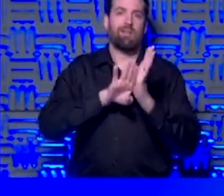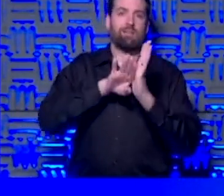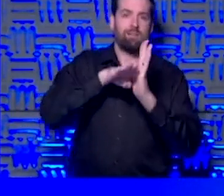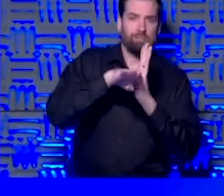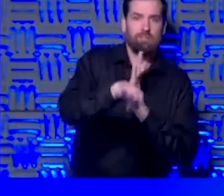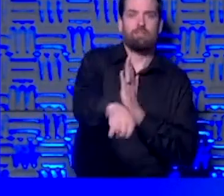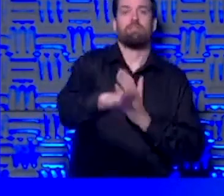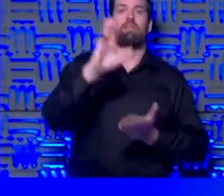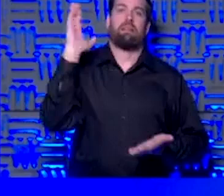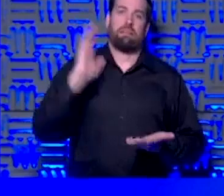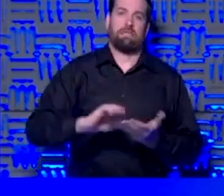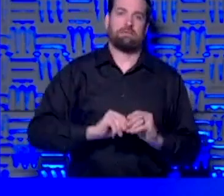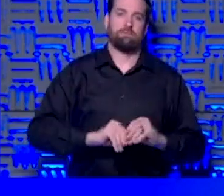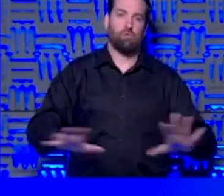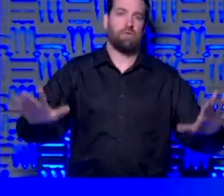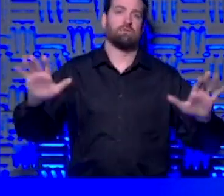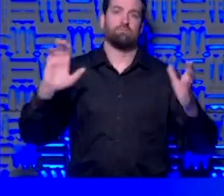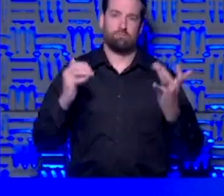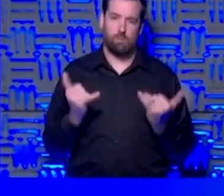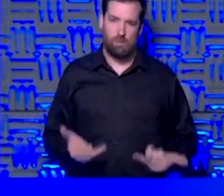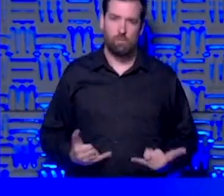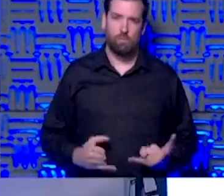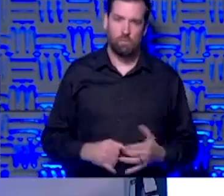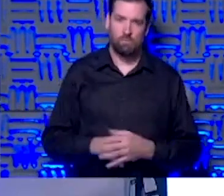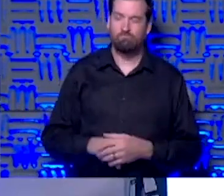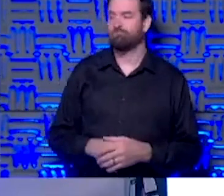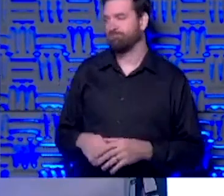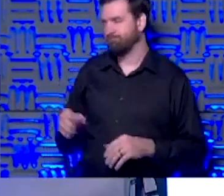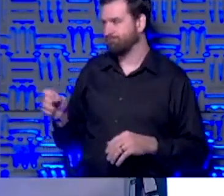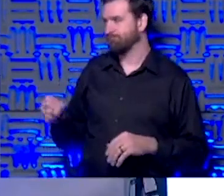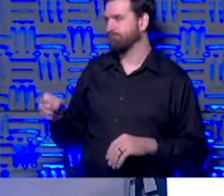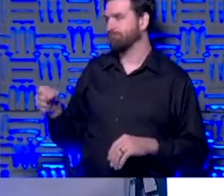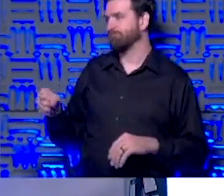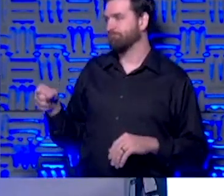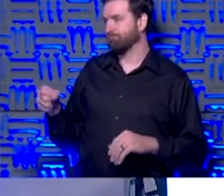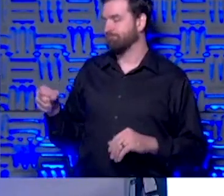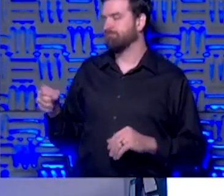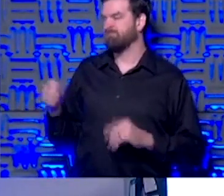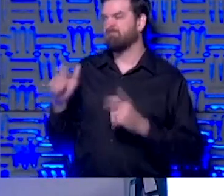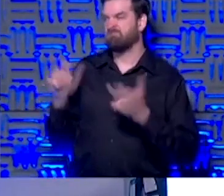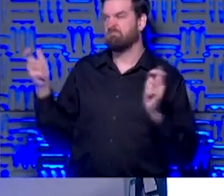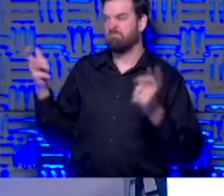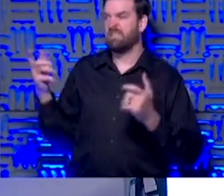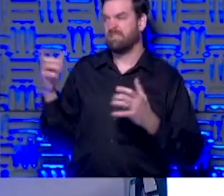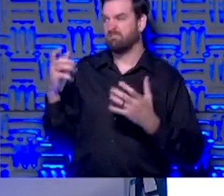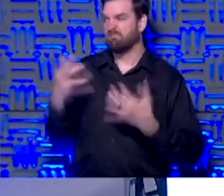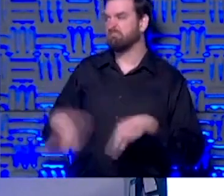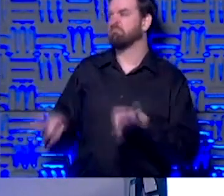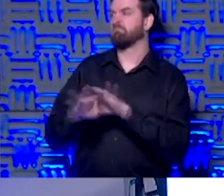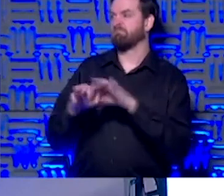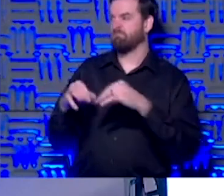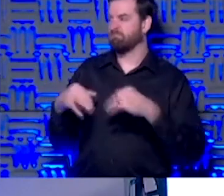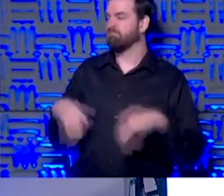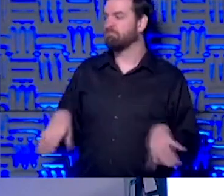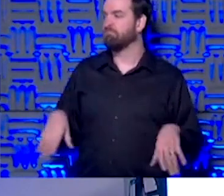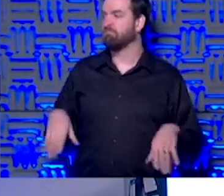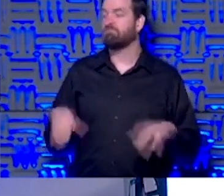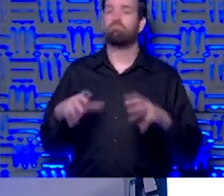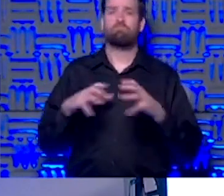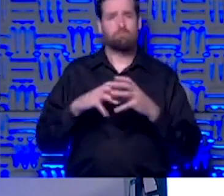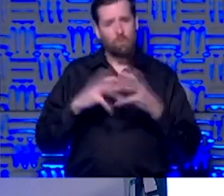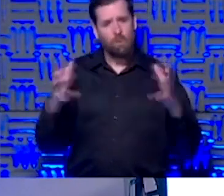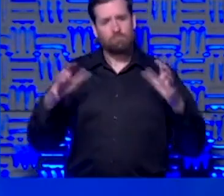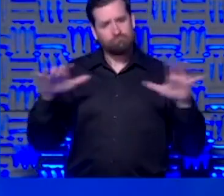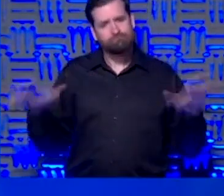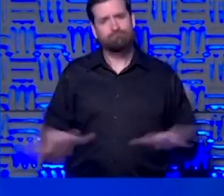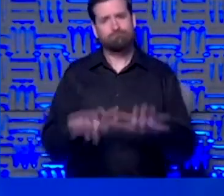of spread than we do right now as well. Yeah, I think that will be a big win, Yeah. and we're taking all sorts of actions, and